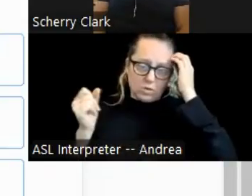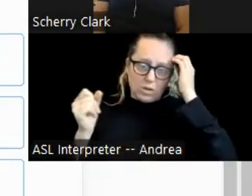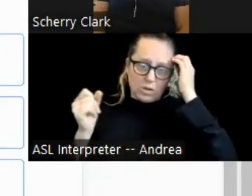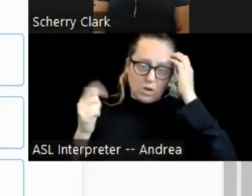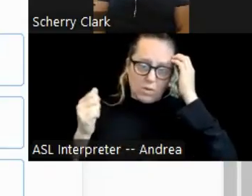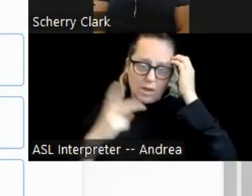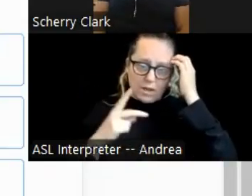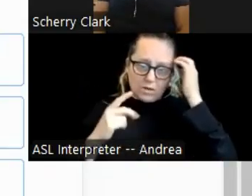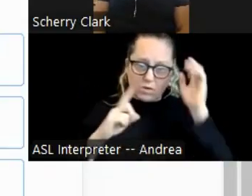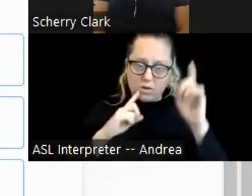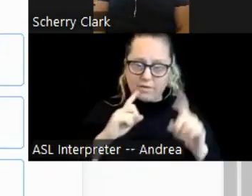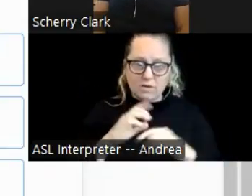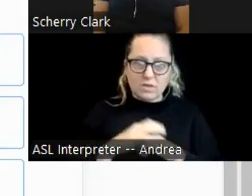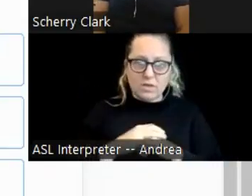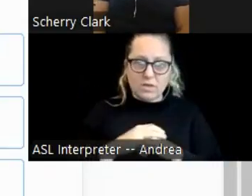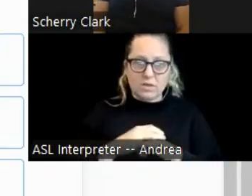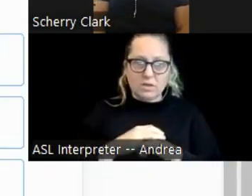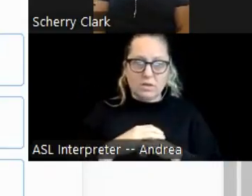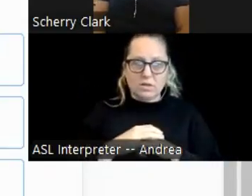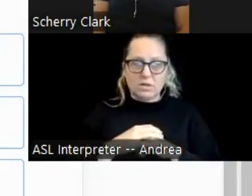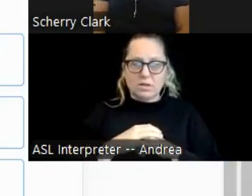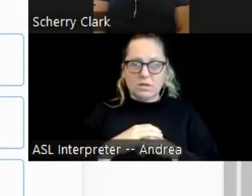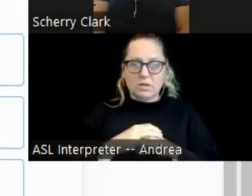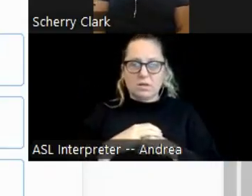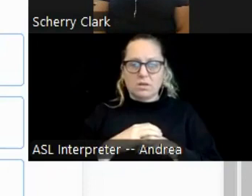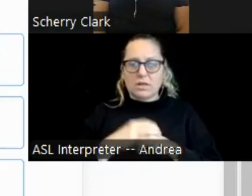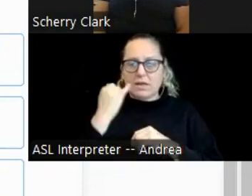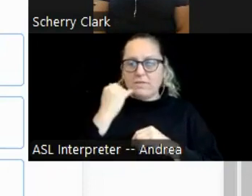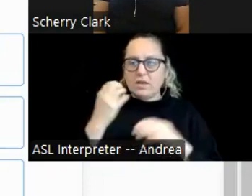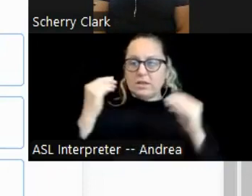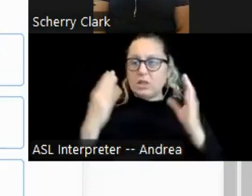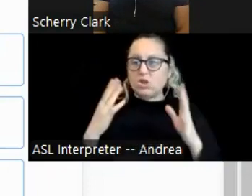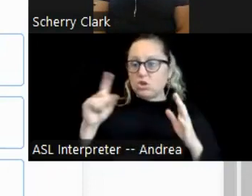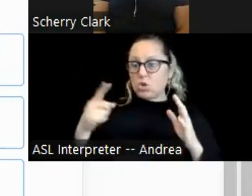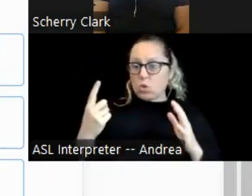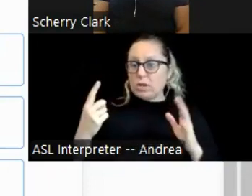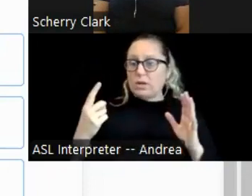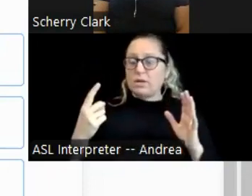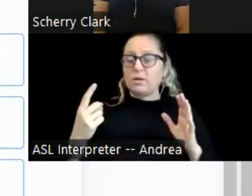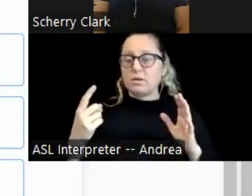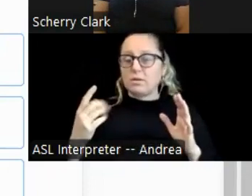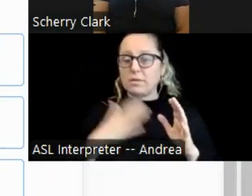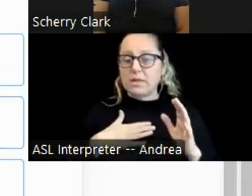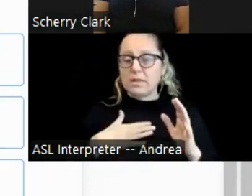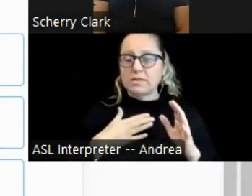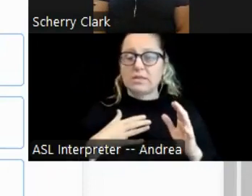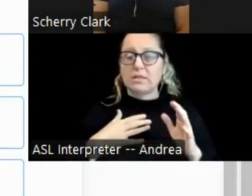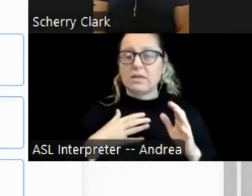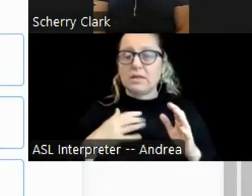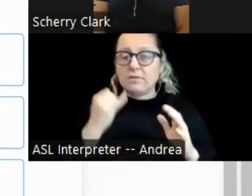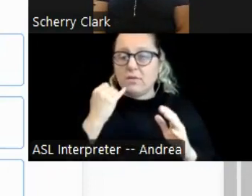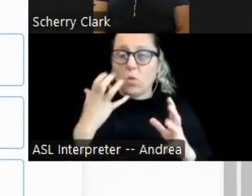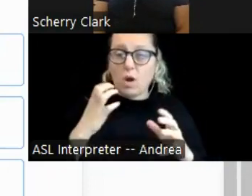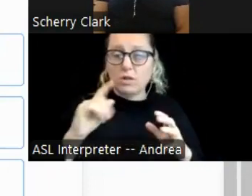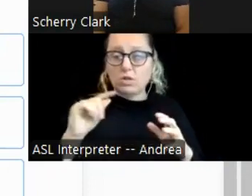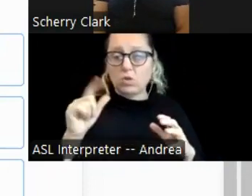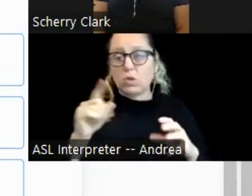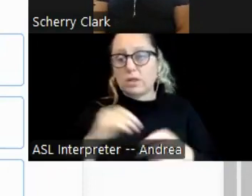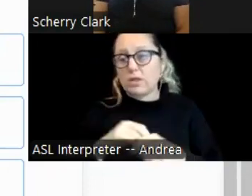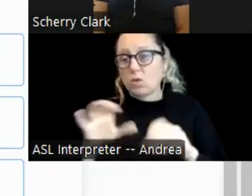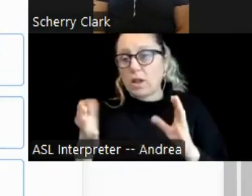conversation. If you would like, teachers only, please, teachers only. If you would like this tool in your